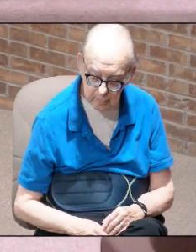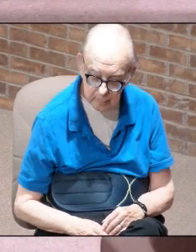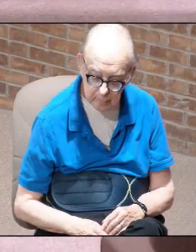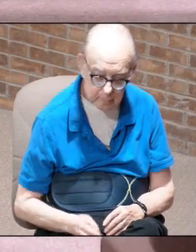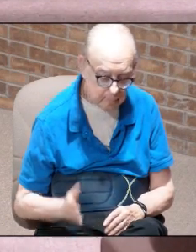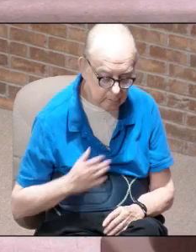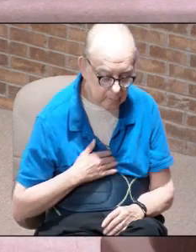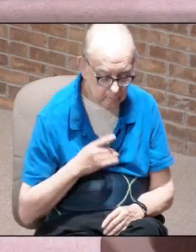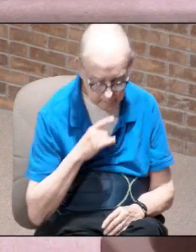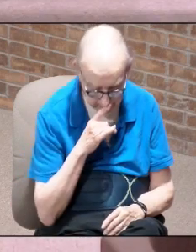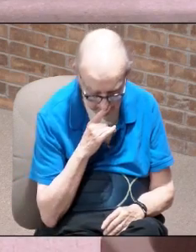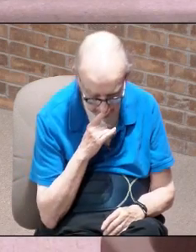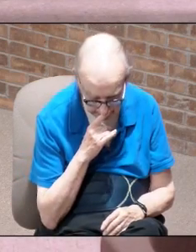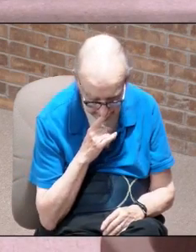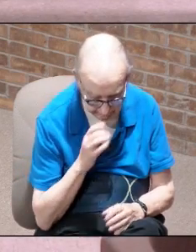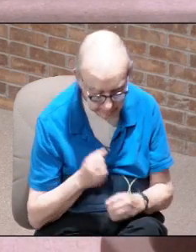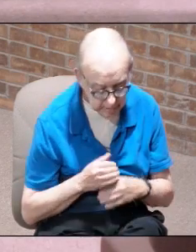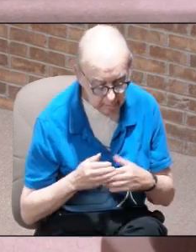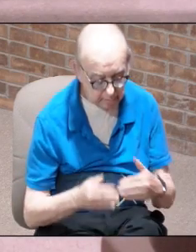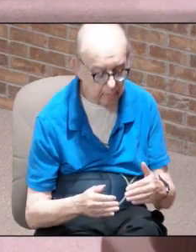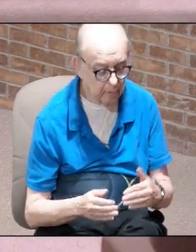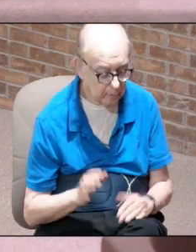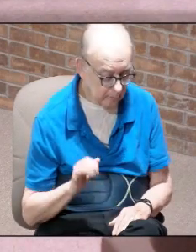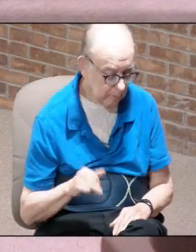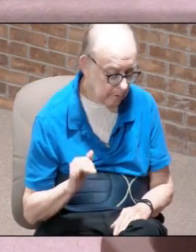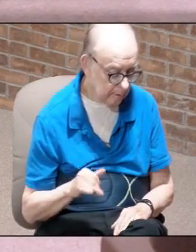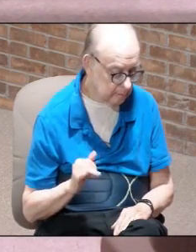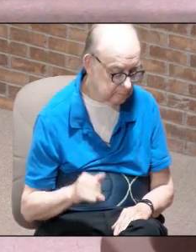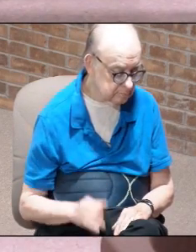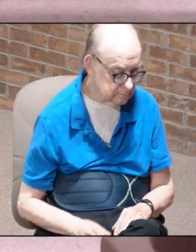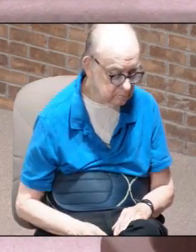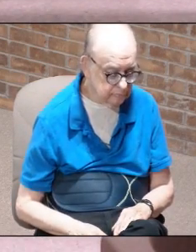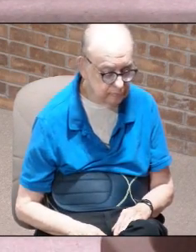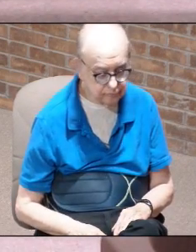oh, my kids get along. Oh, yeah.